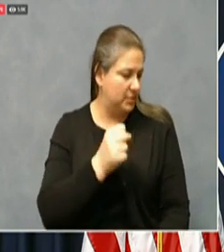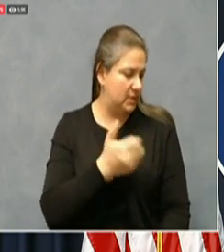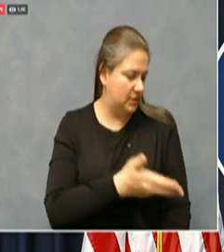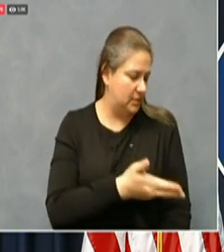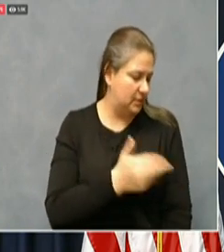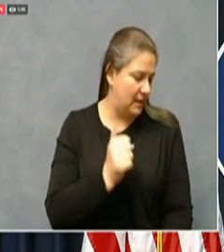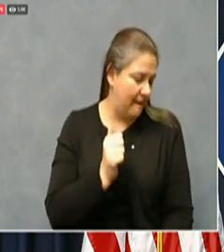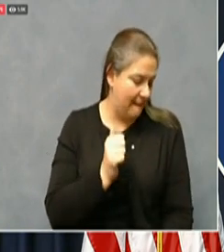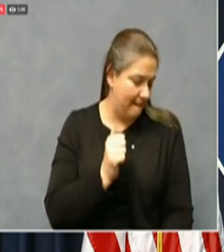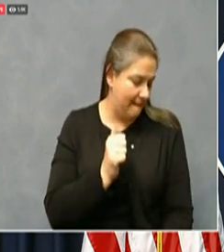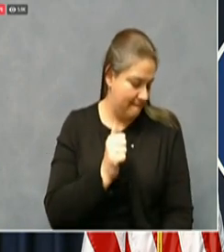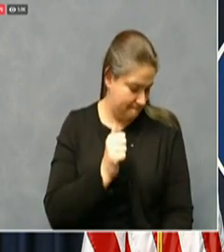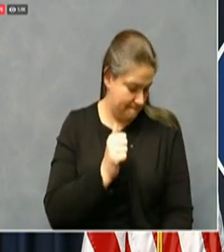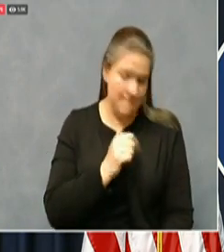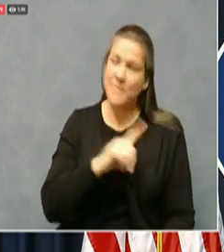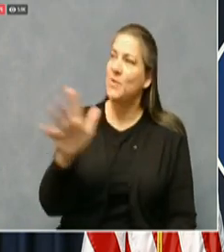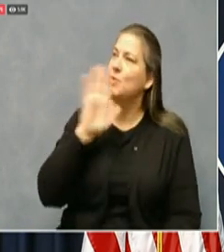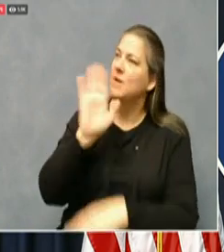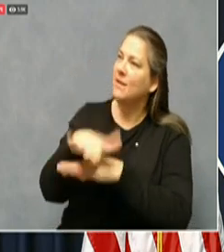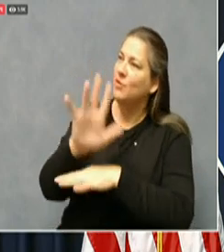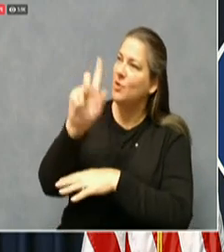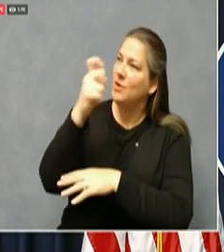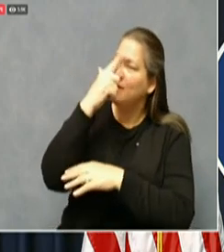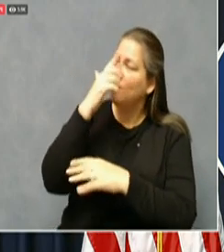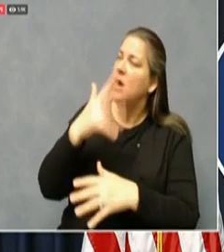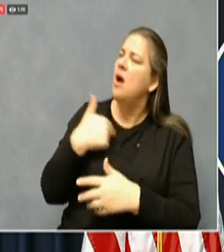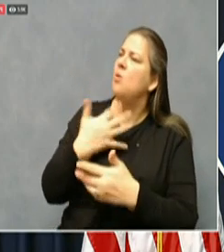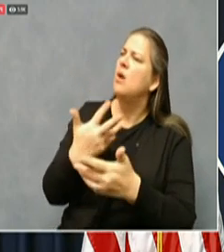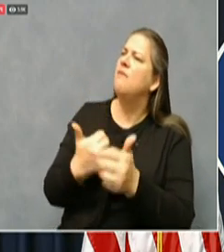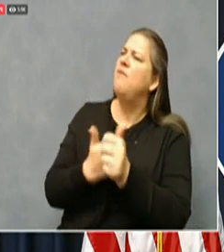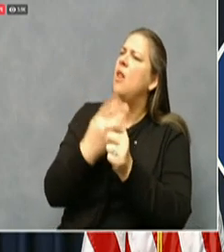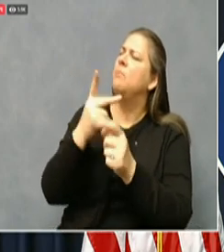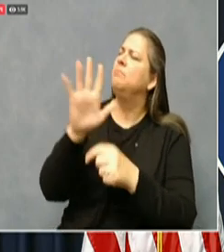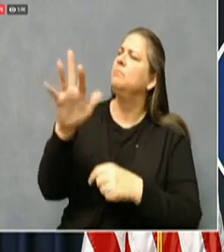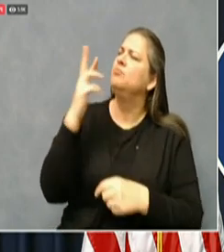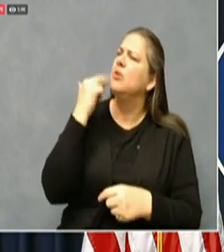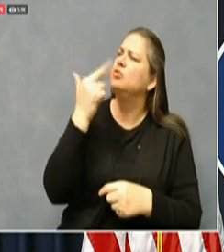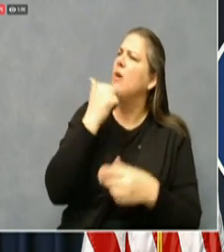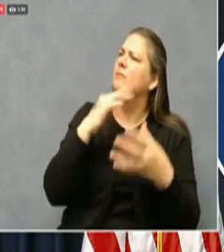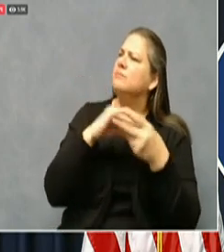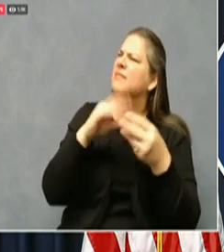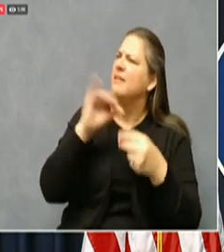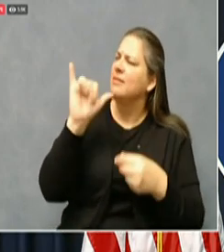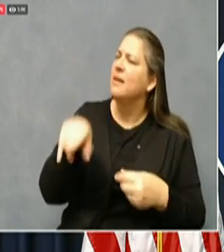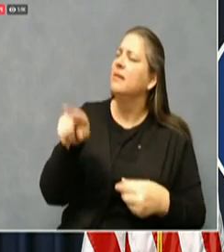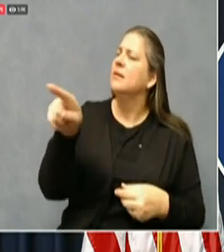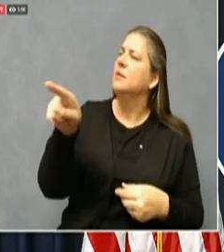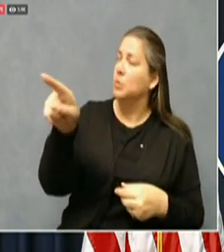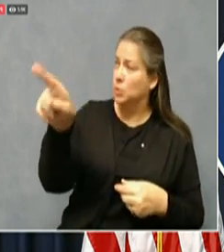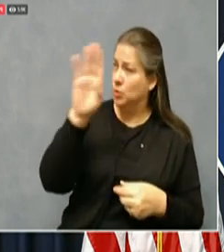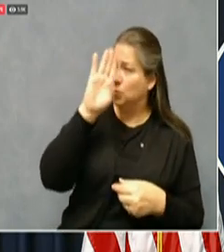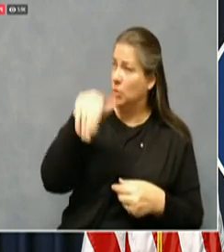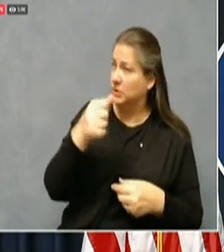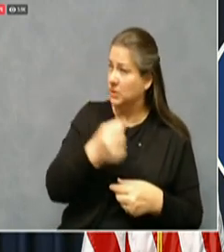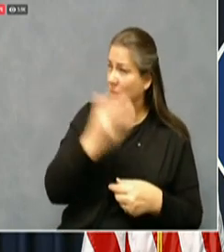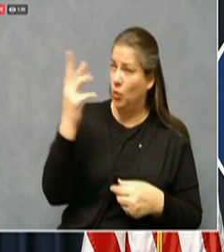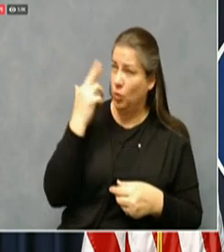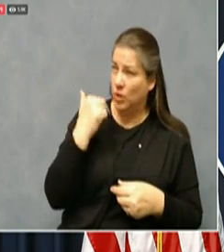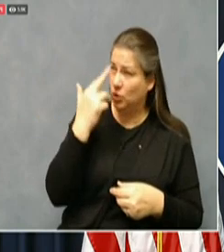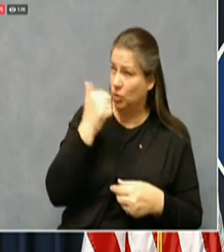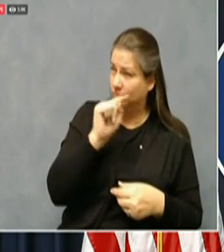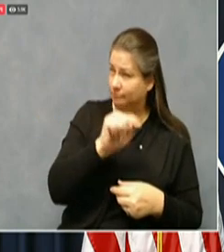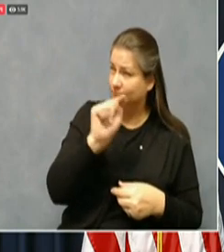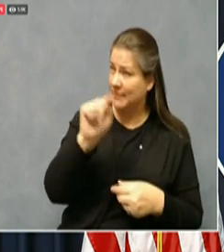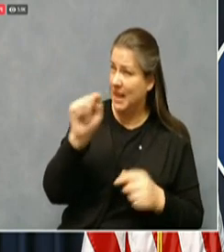Good afternoon, Governor. Follow up on the restaurant issue. Um, As you know, several restaurants have had their licenses